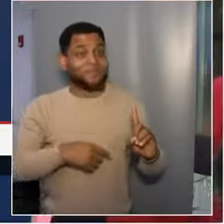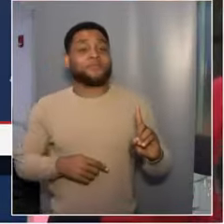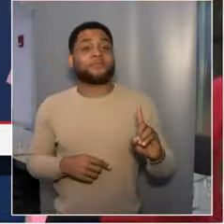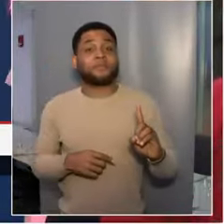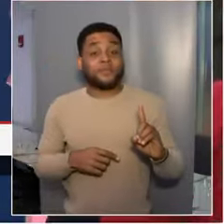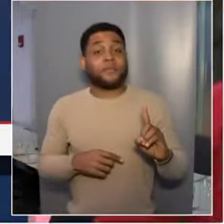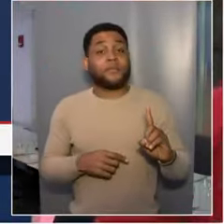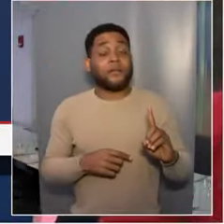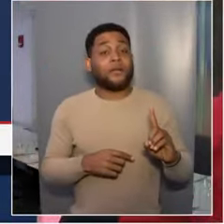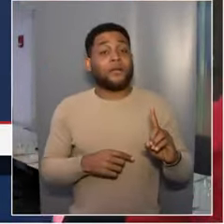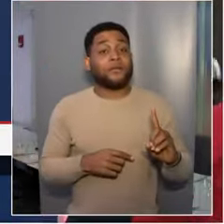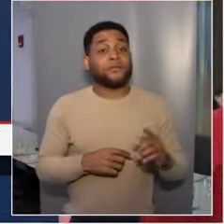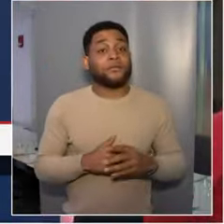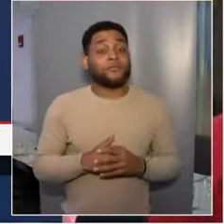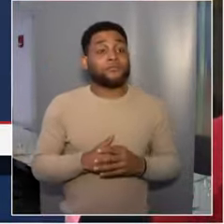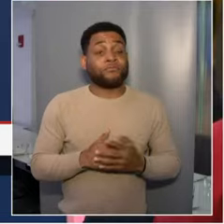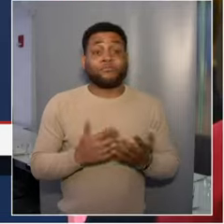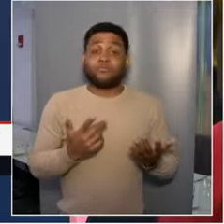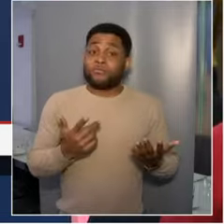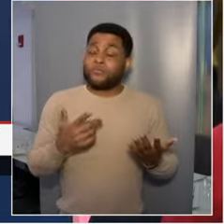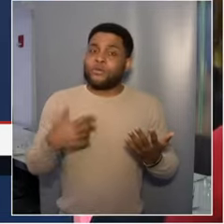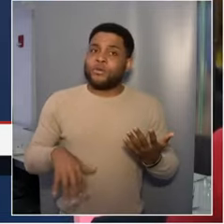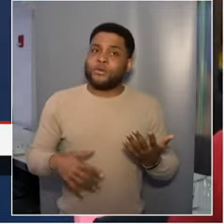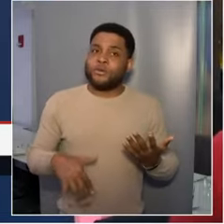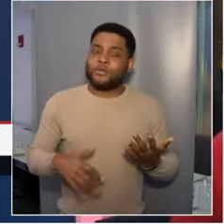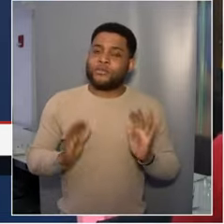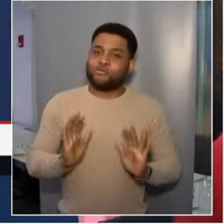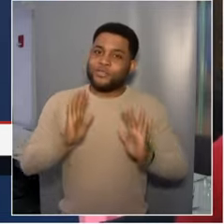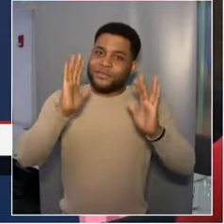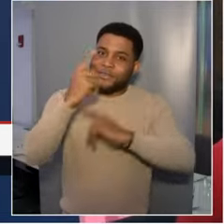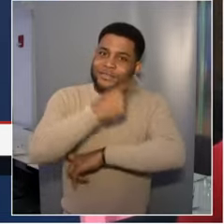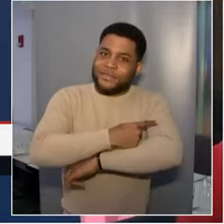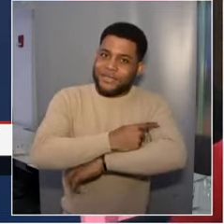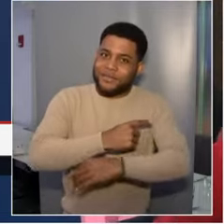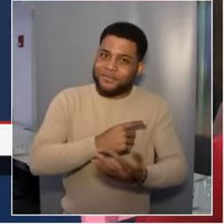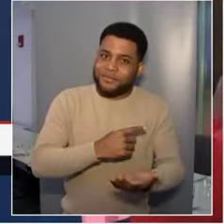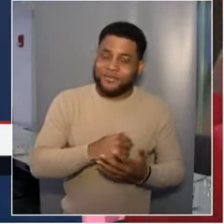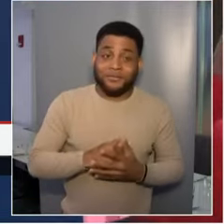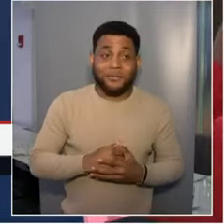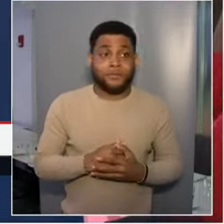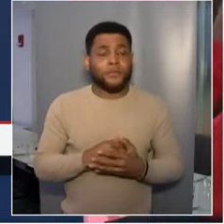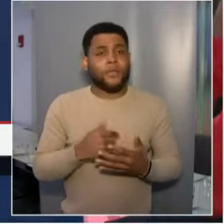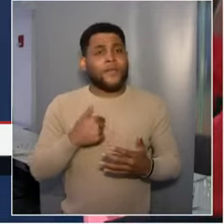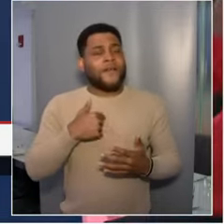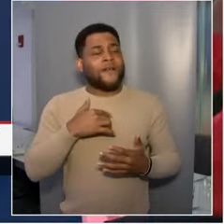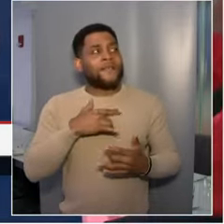It's a great day, and I'm really relieved.